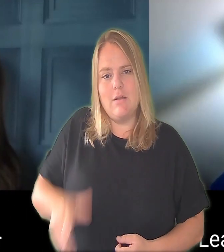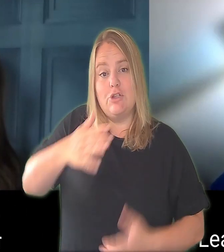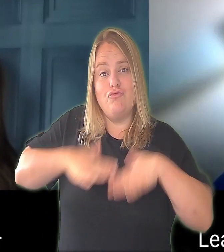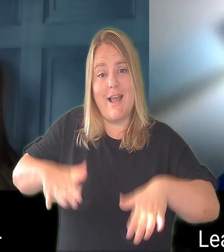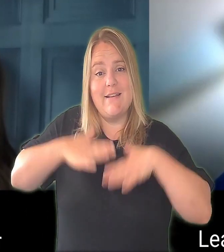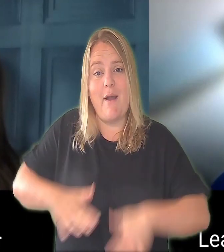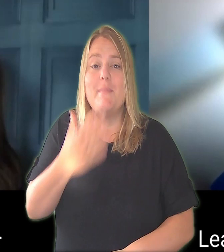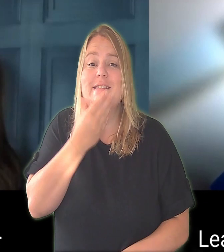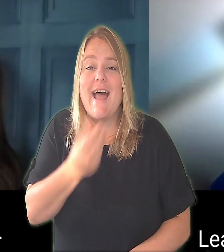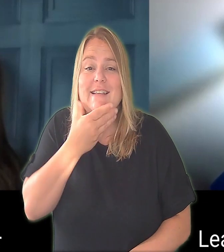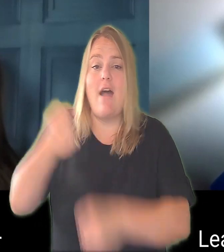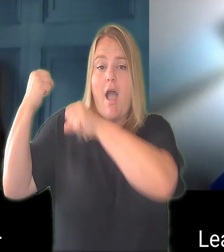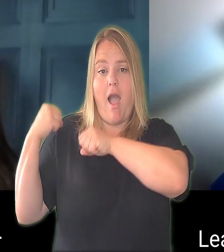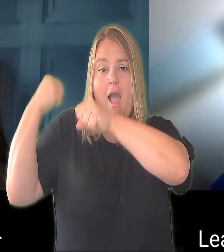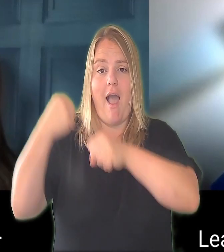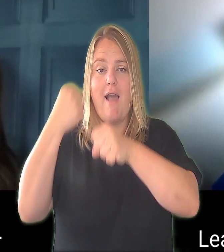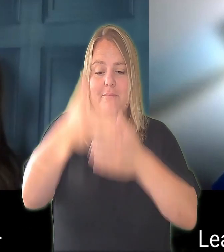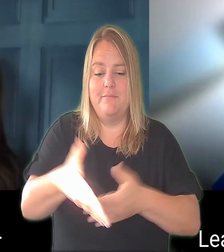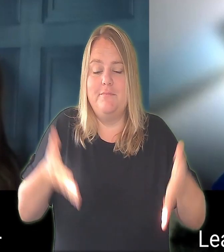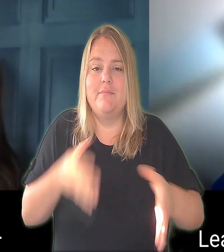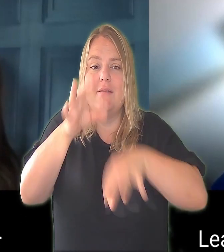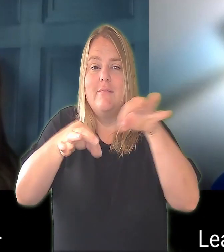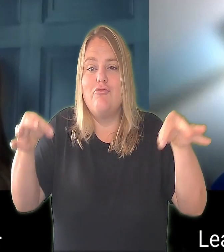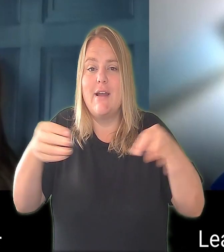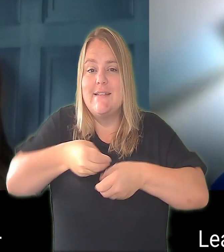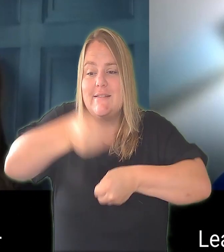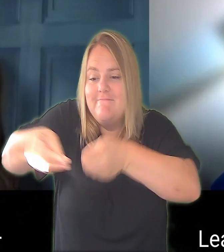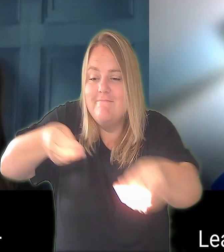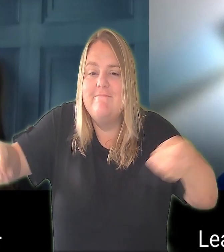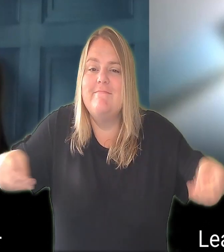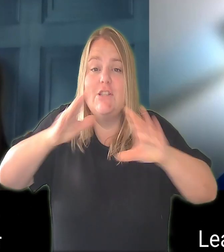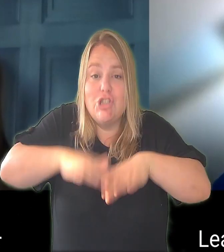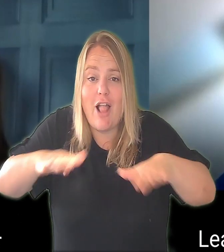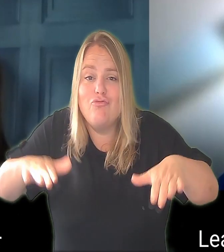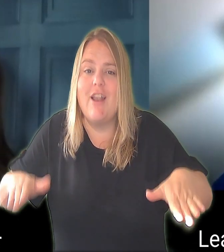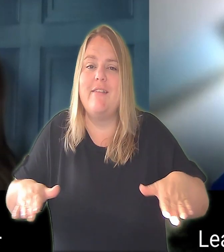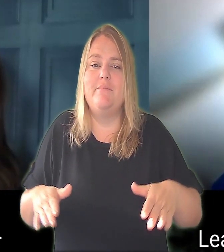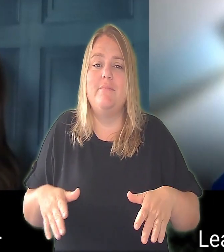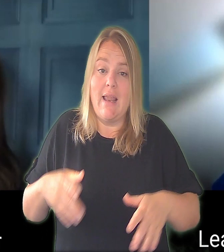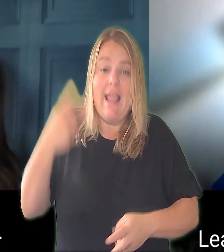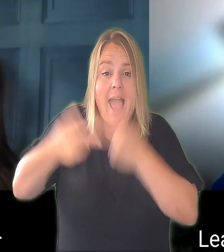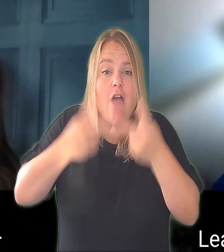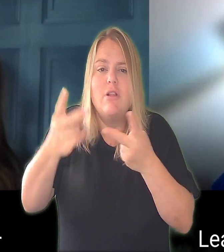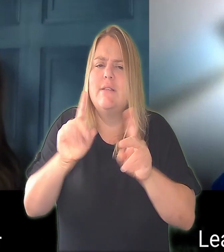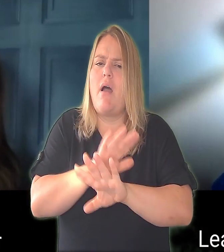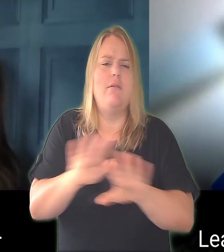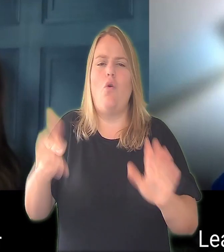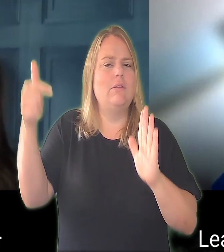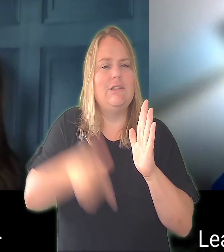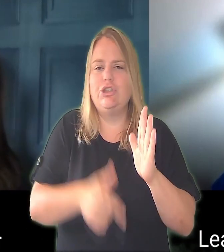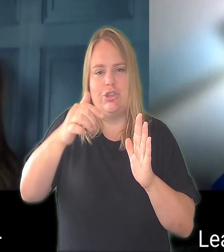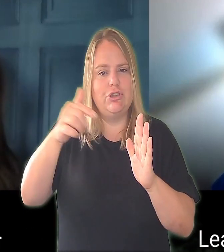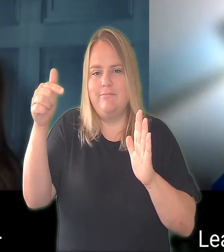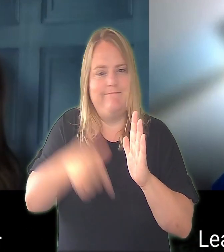can. One of the church members is going to dress up as Santa, and we're going to bless our community by giving out presents to the children. There'll be